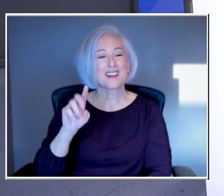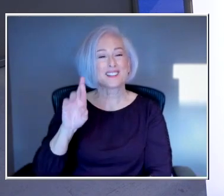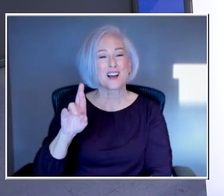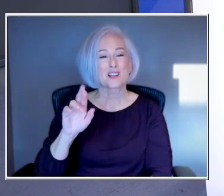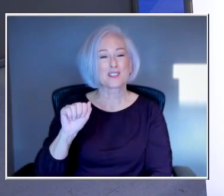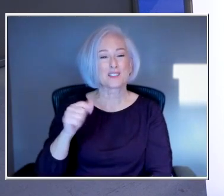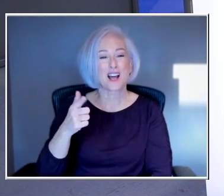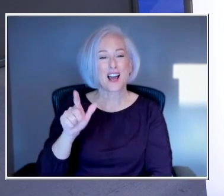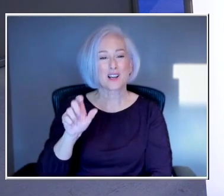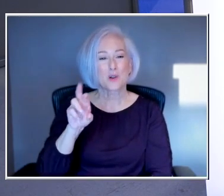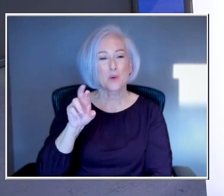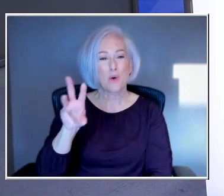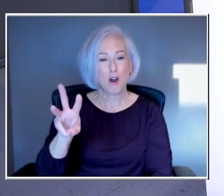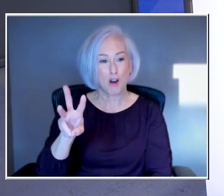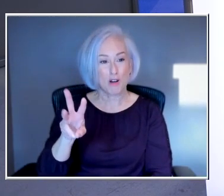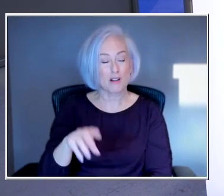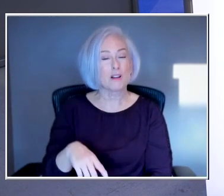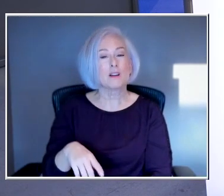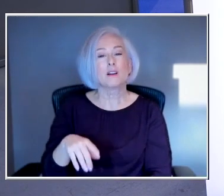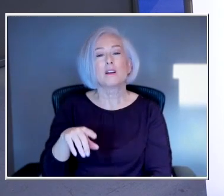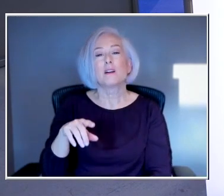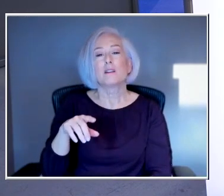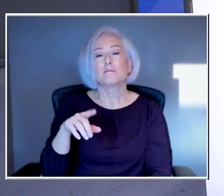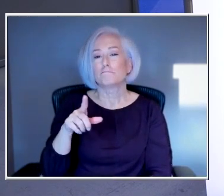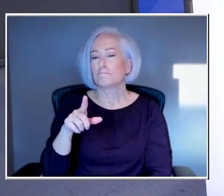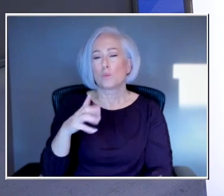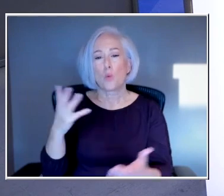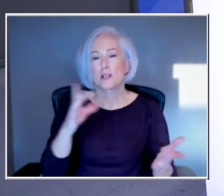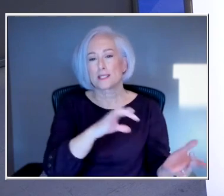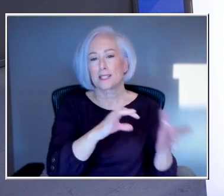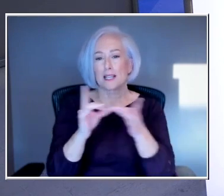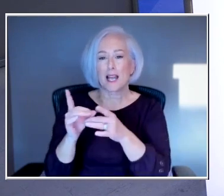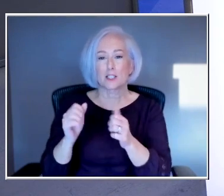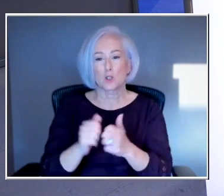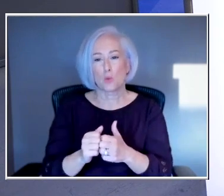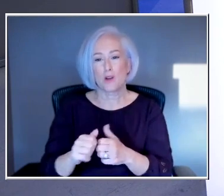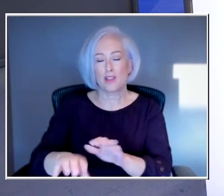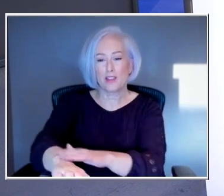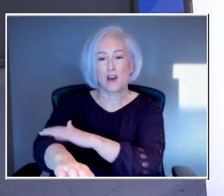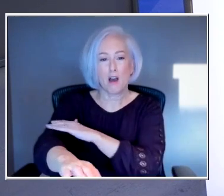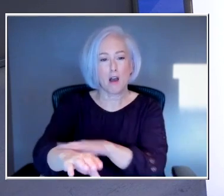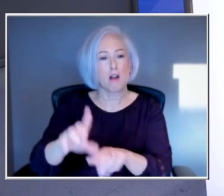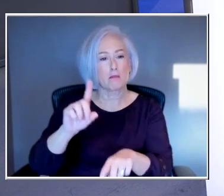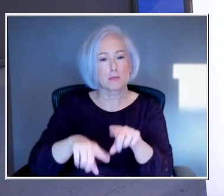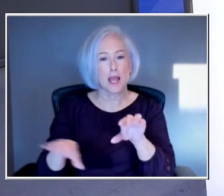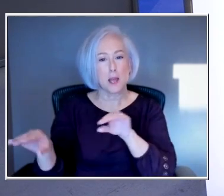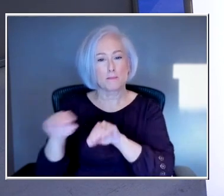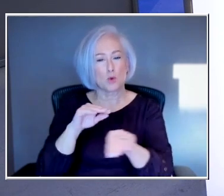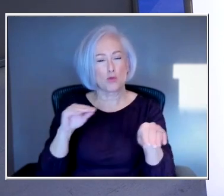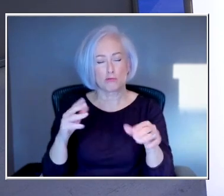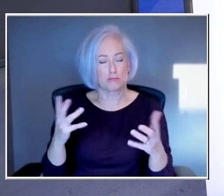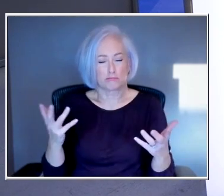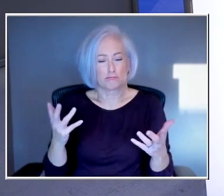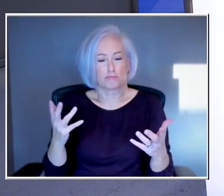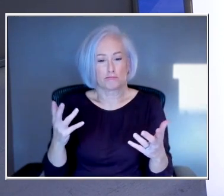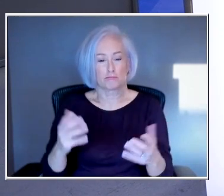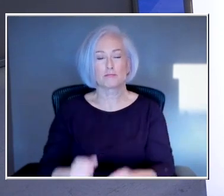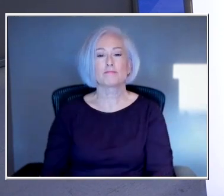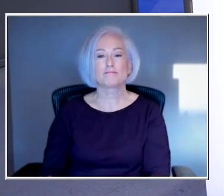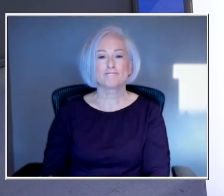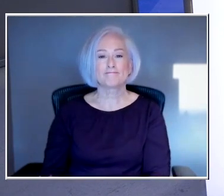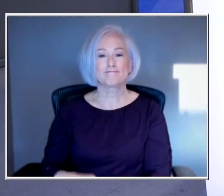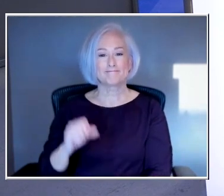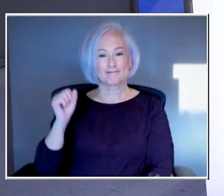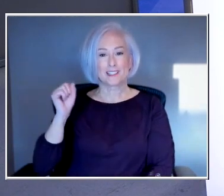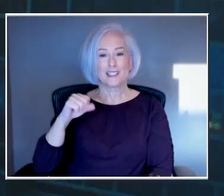any connection there with the arm? The not being able to move the right arm? So Gina and me, both